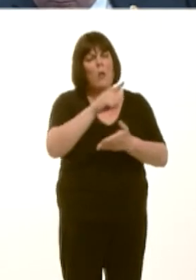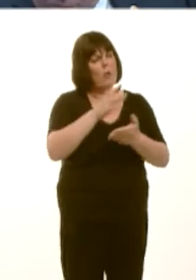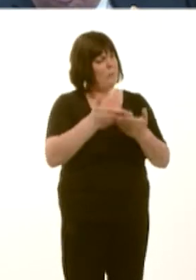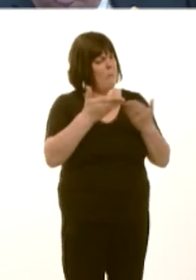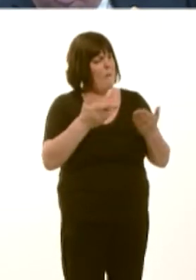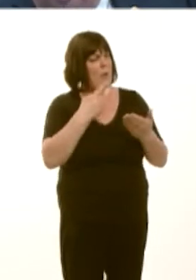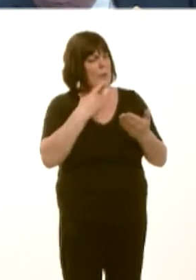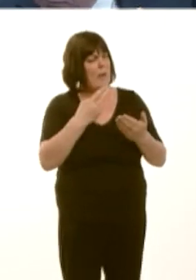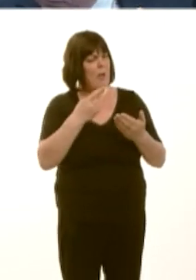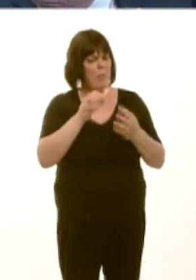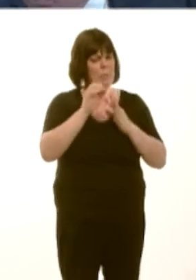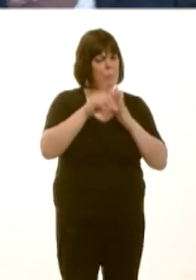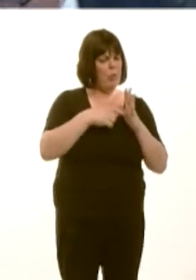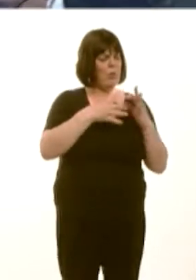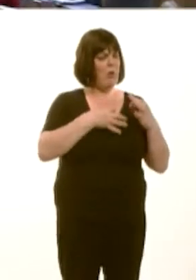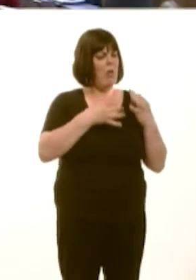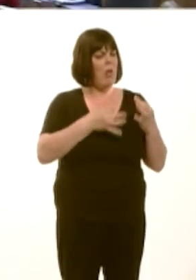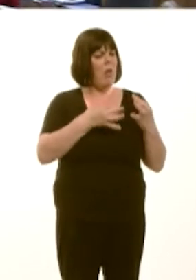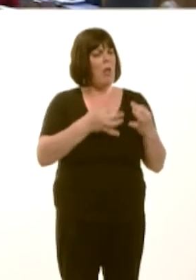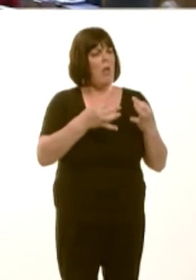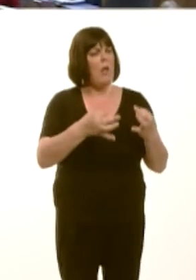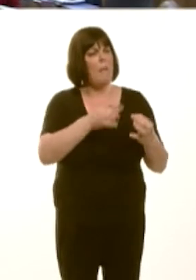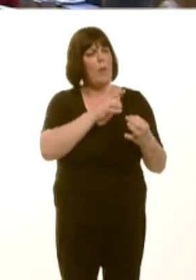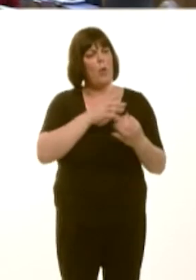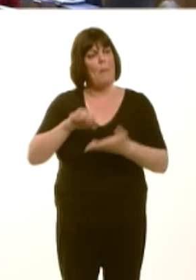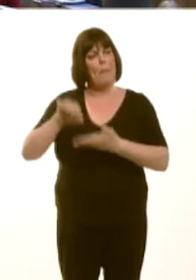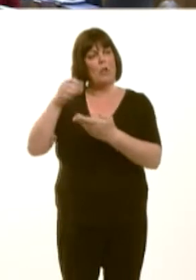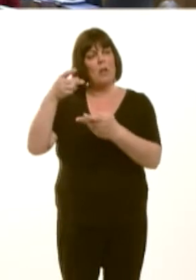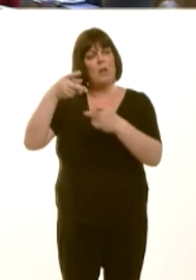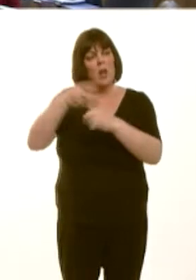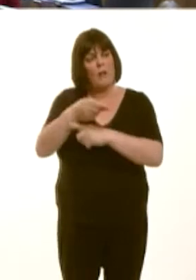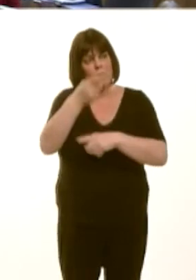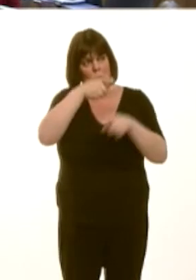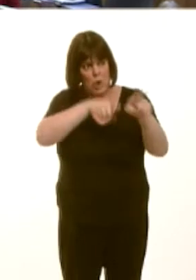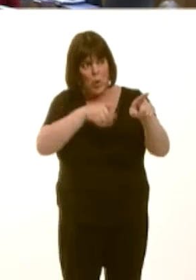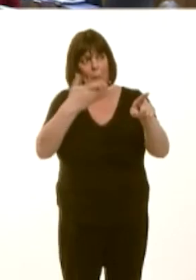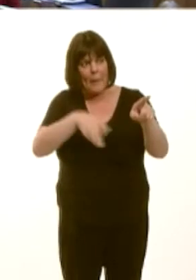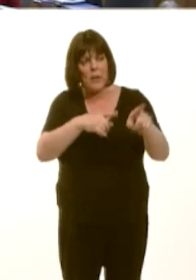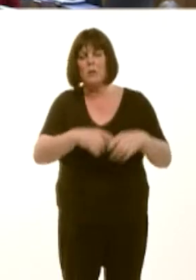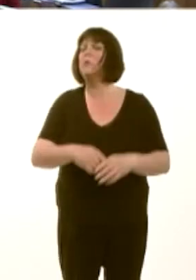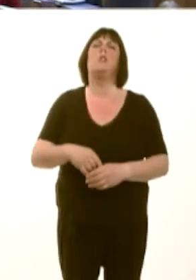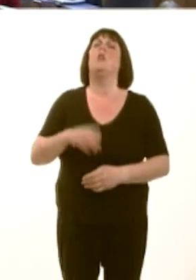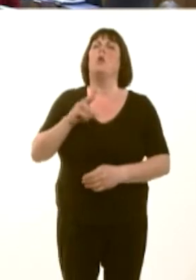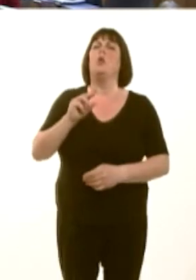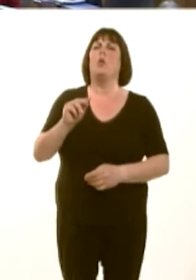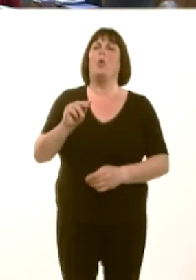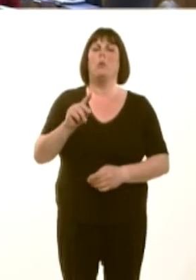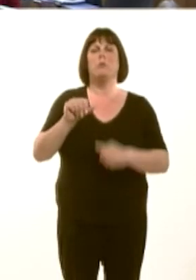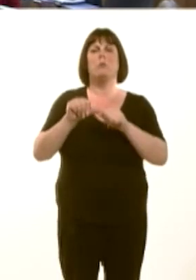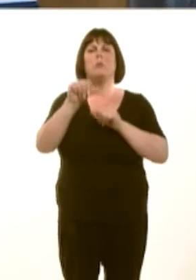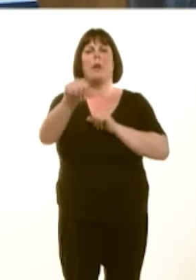current delays in the programme are because you actually cut the budget? No, there will be a statement next